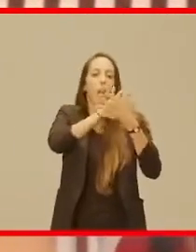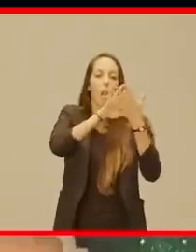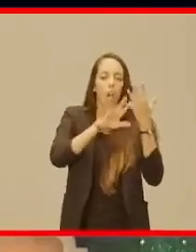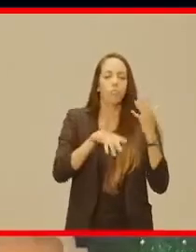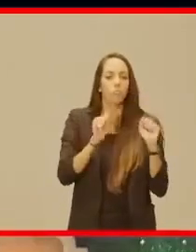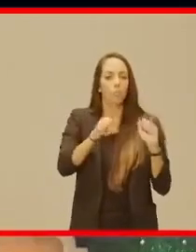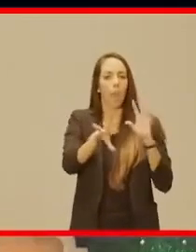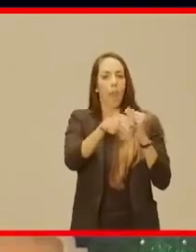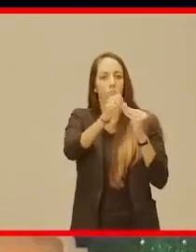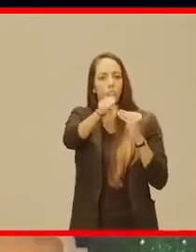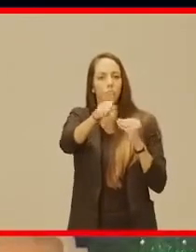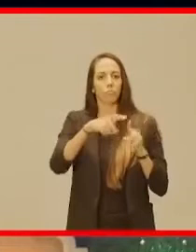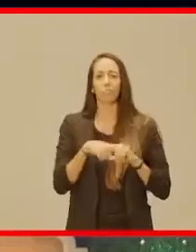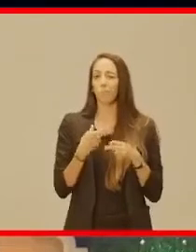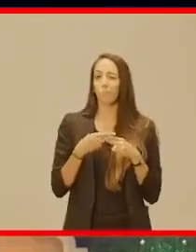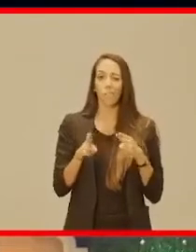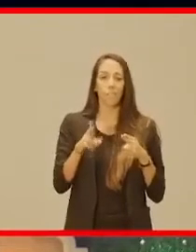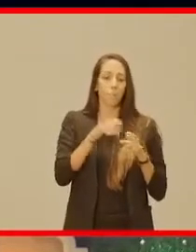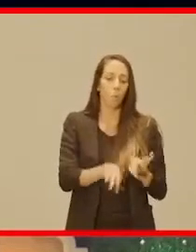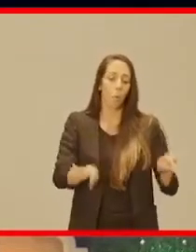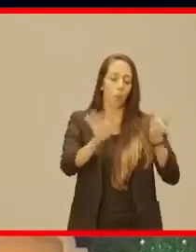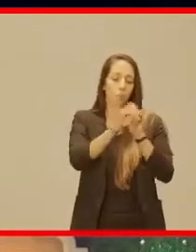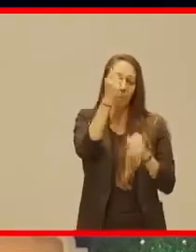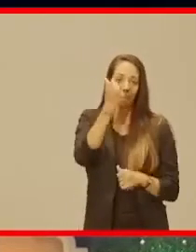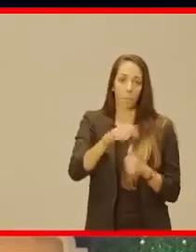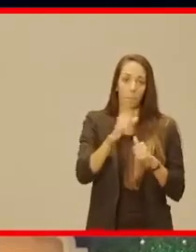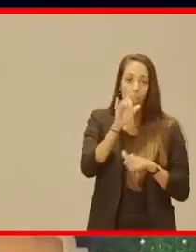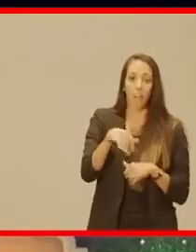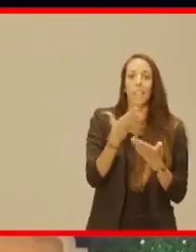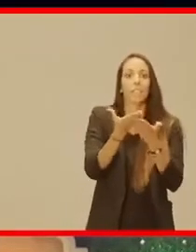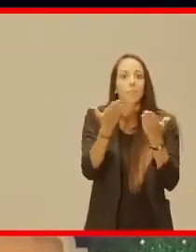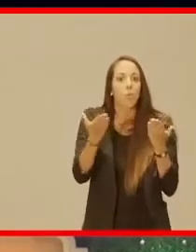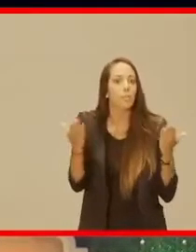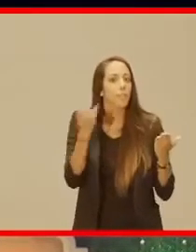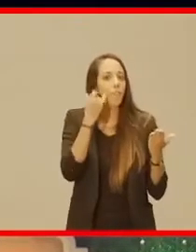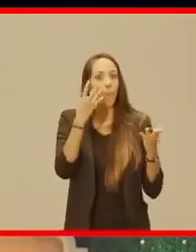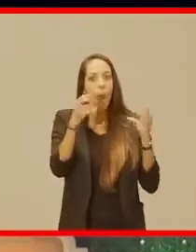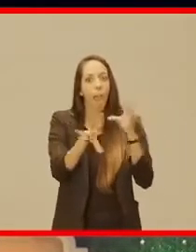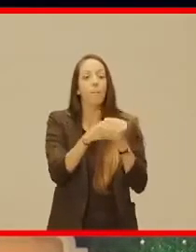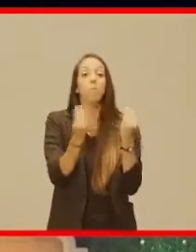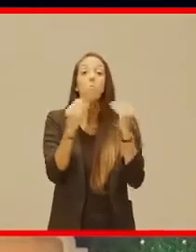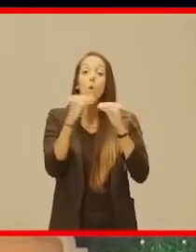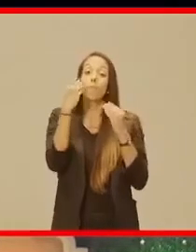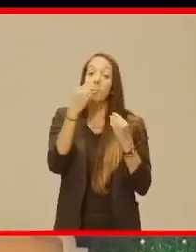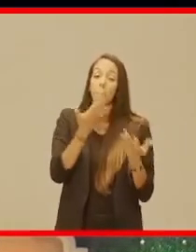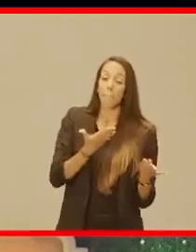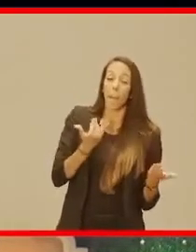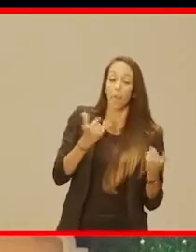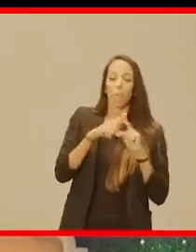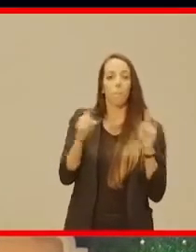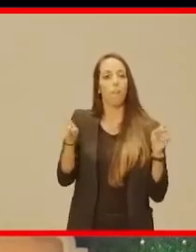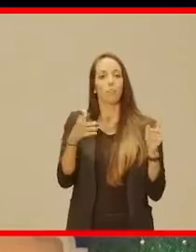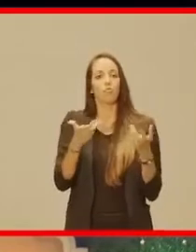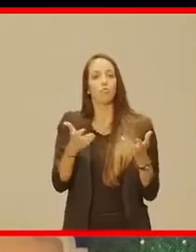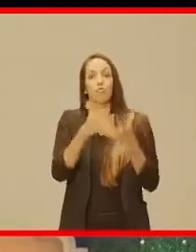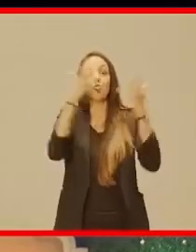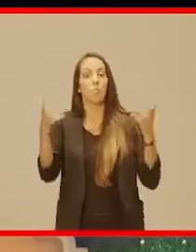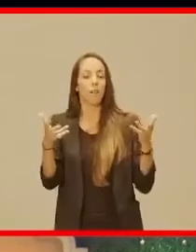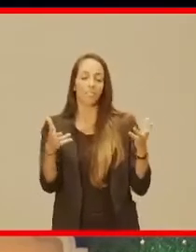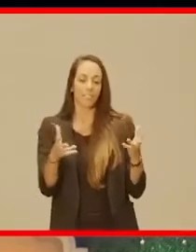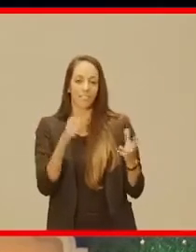but if you do have data or something that's sources, more information is better, I would think.